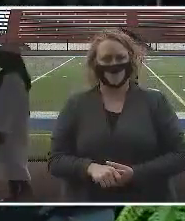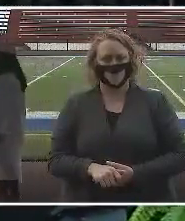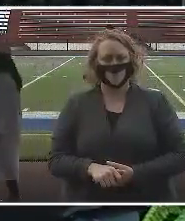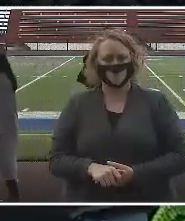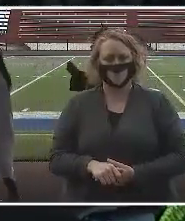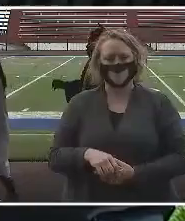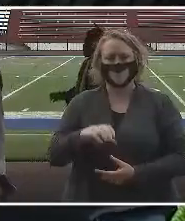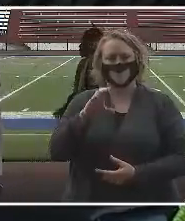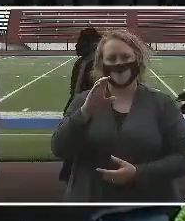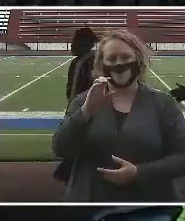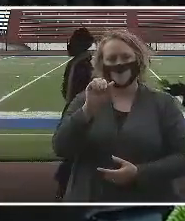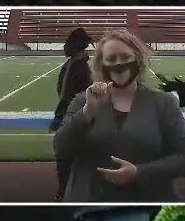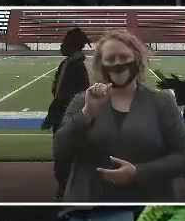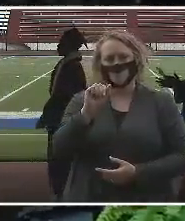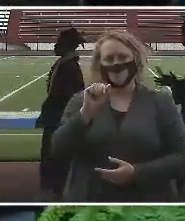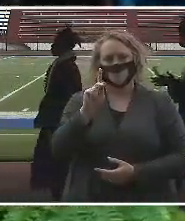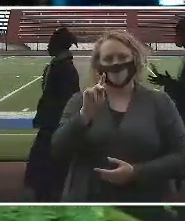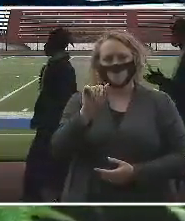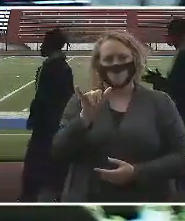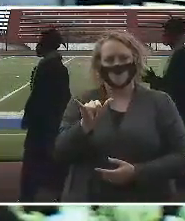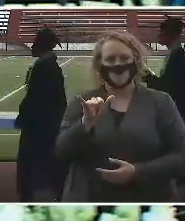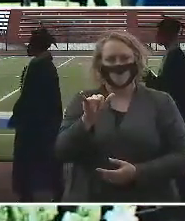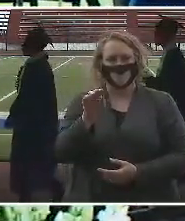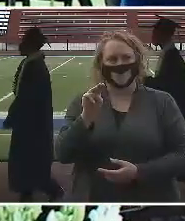Kaylee Nakaya.